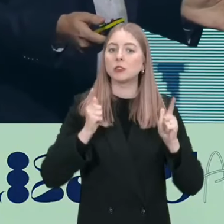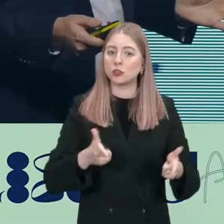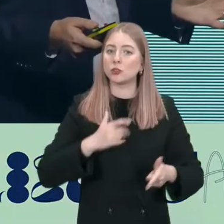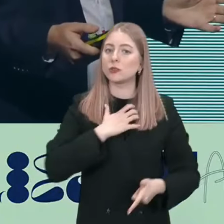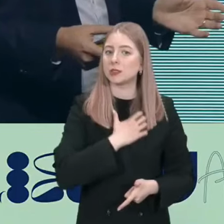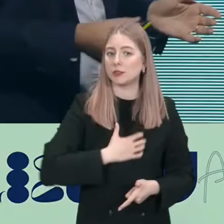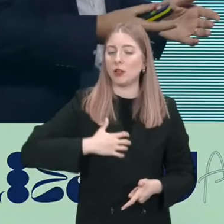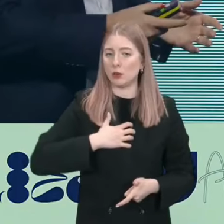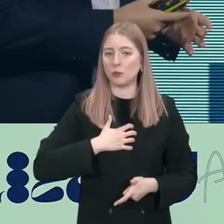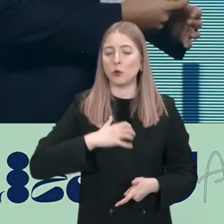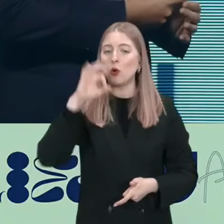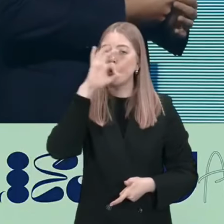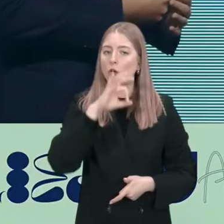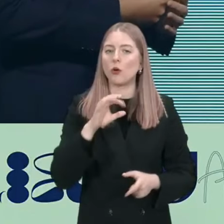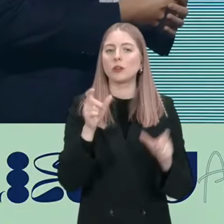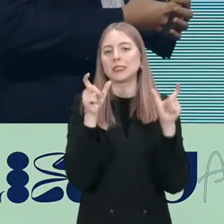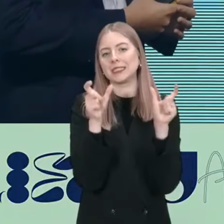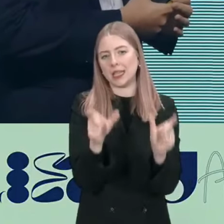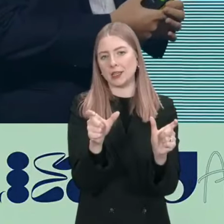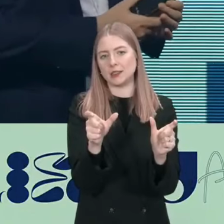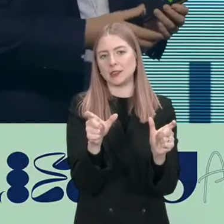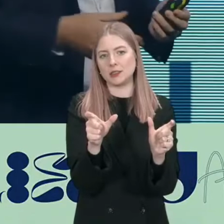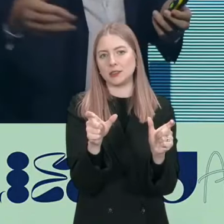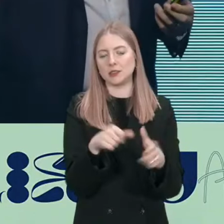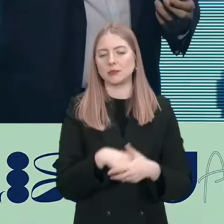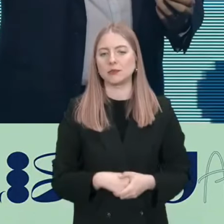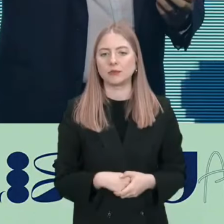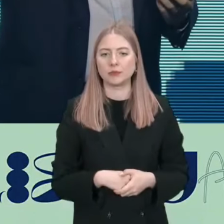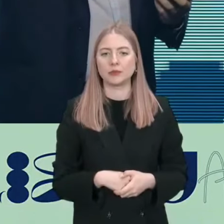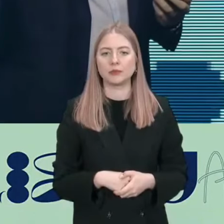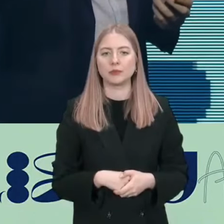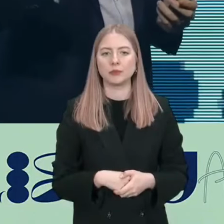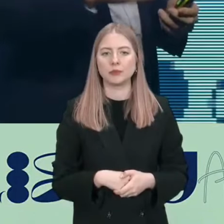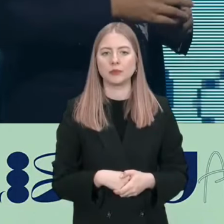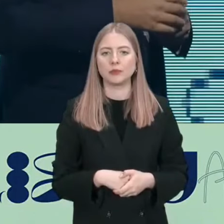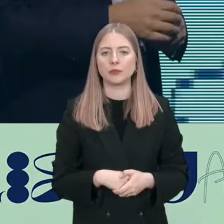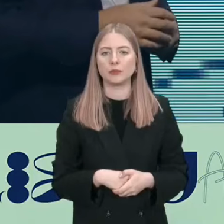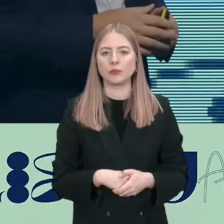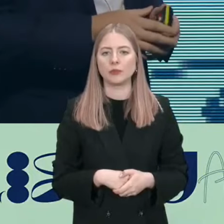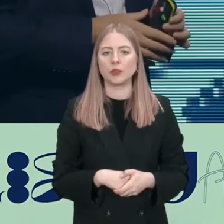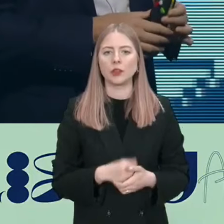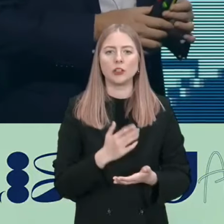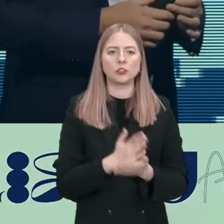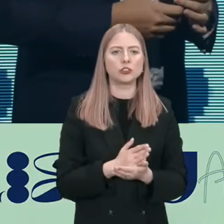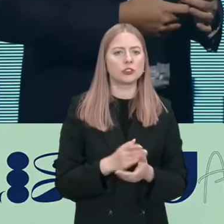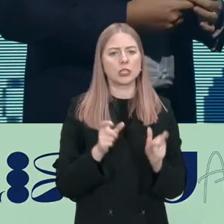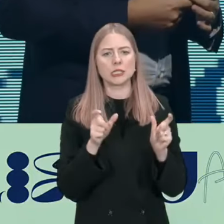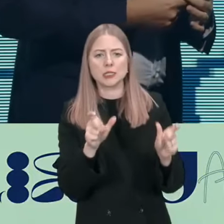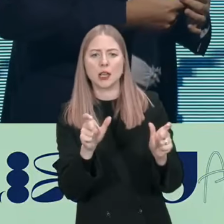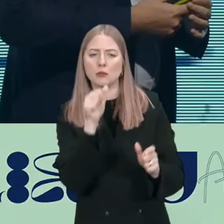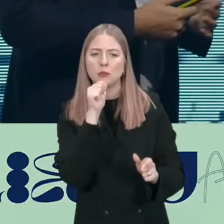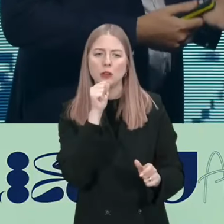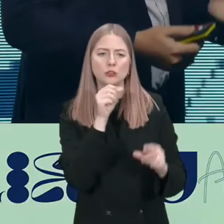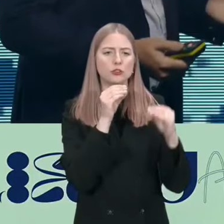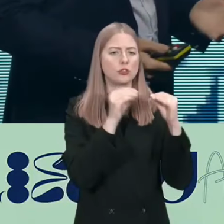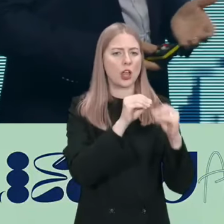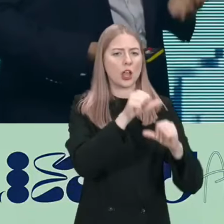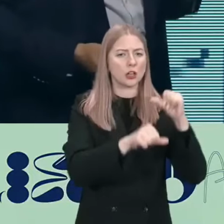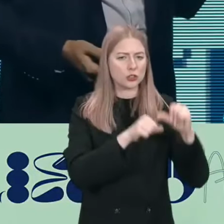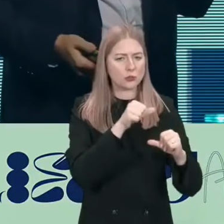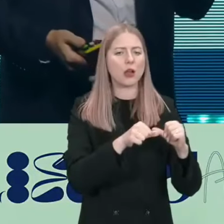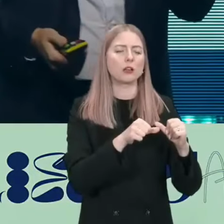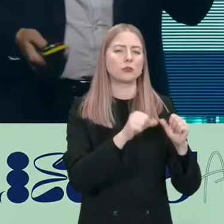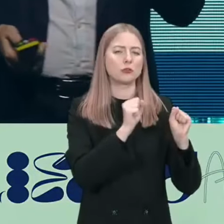Sanctions. Sanctions, as you can see, some last decades, like the US sanctions on Cuba, which have